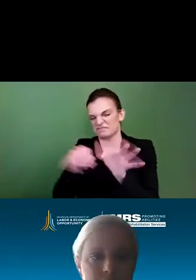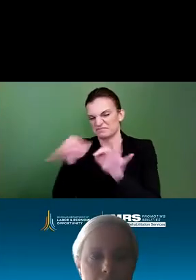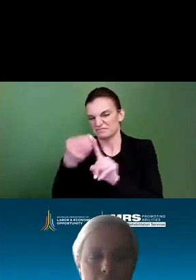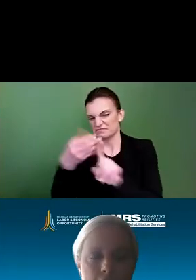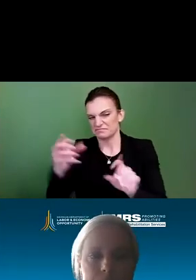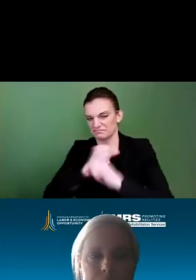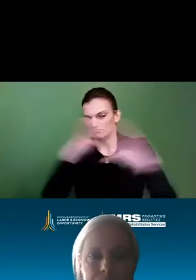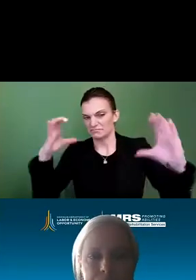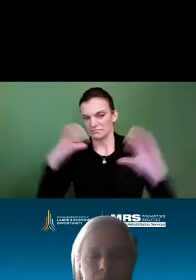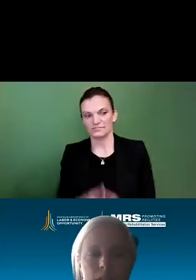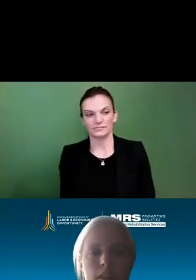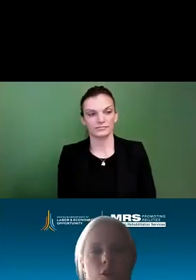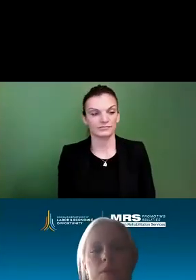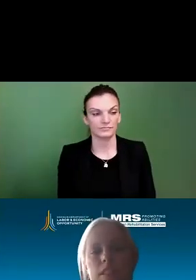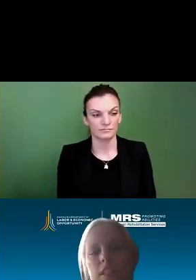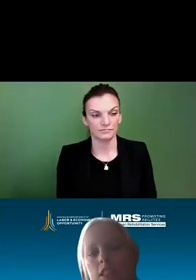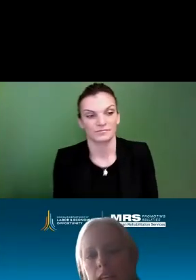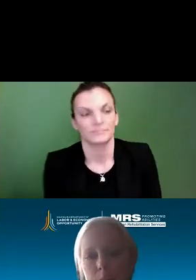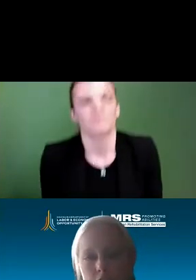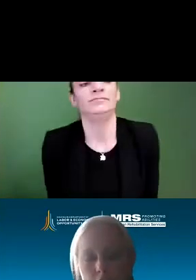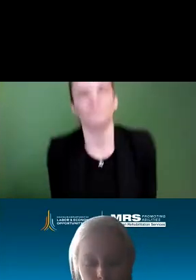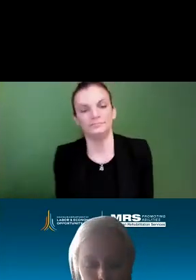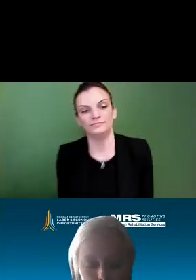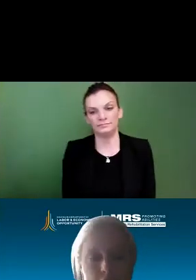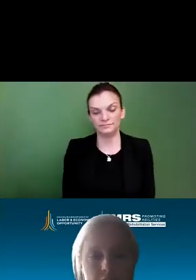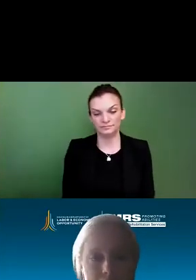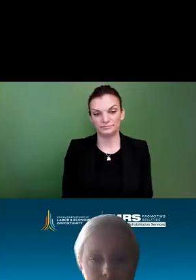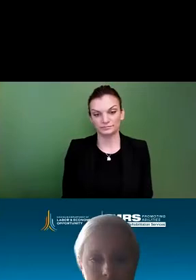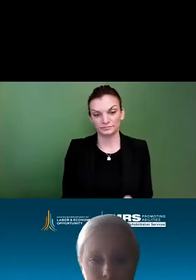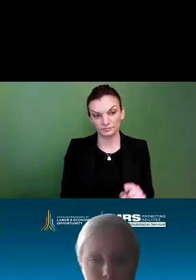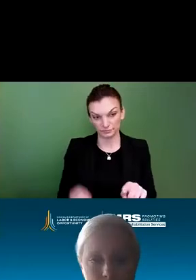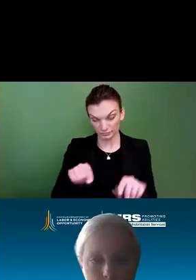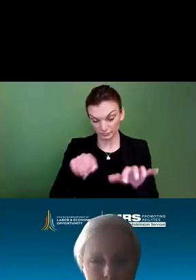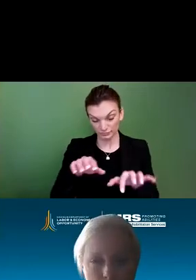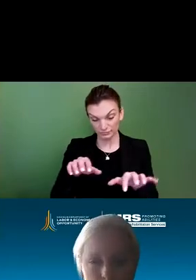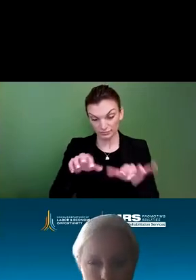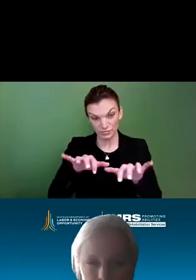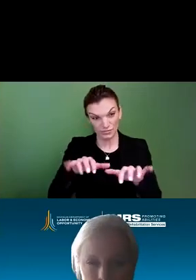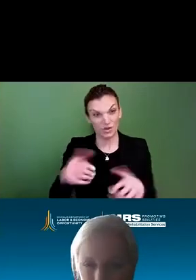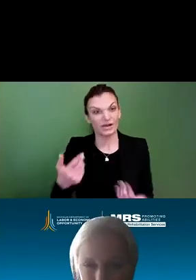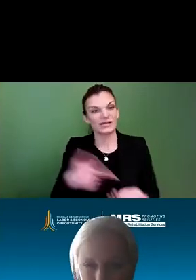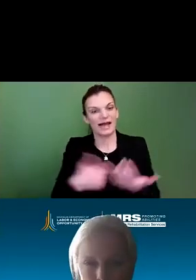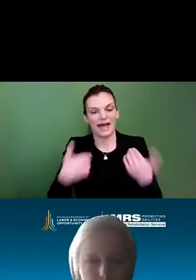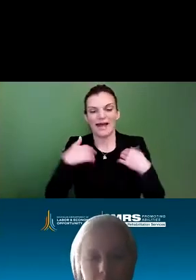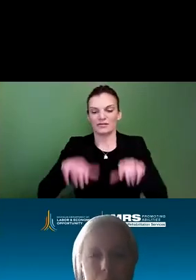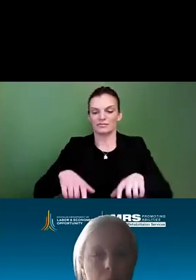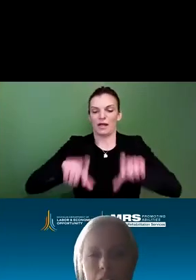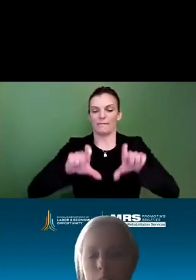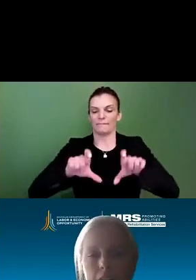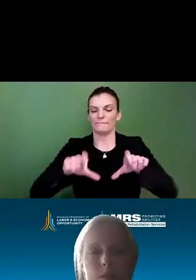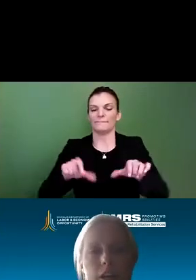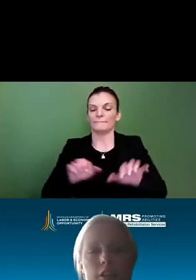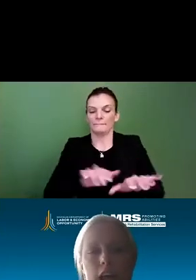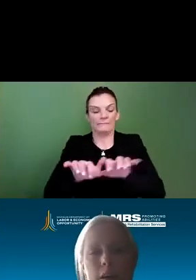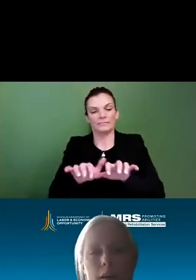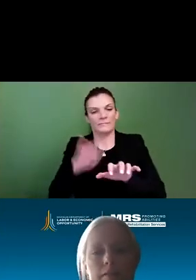slide. So position that keyboard so it's flat. Sometimes they come with little feet that you can flip up, but it's